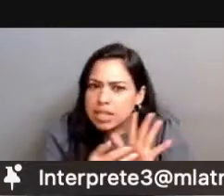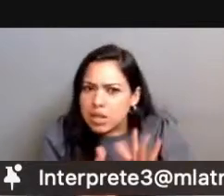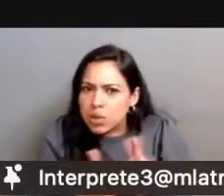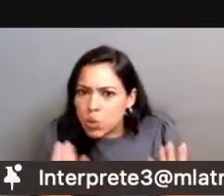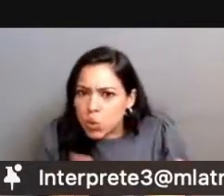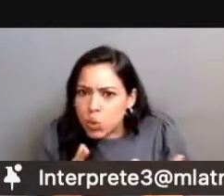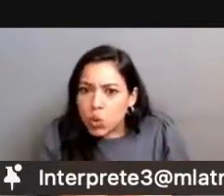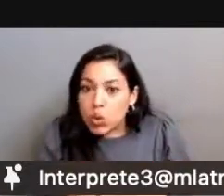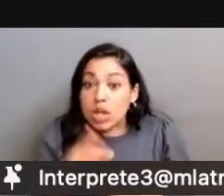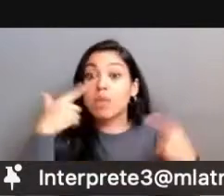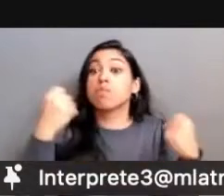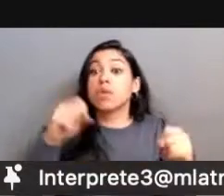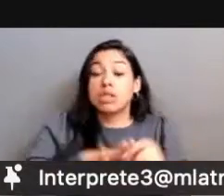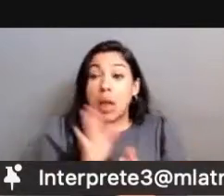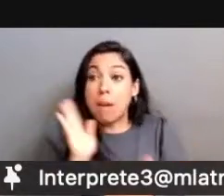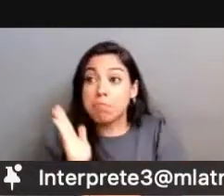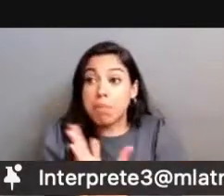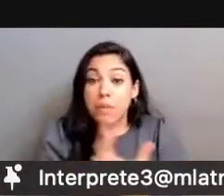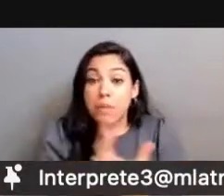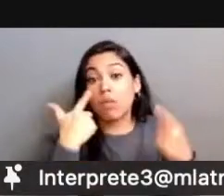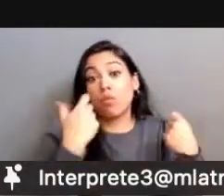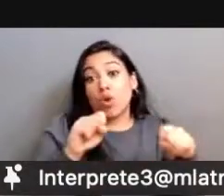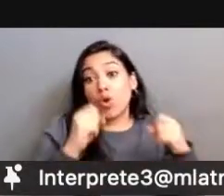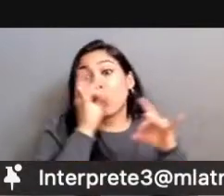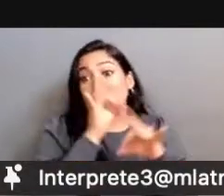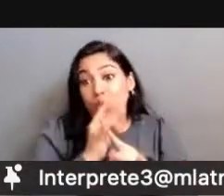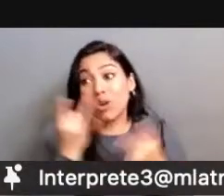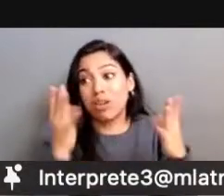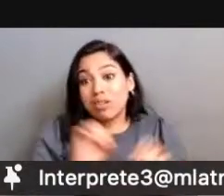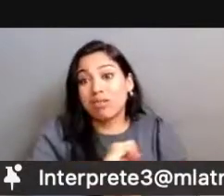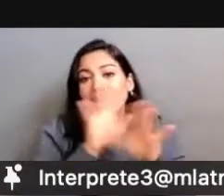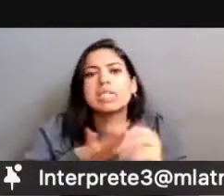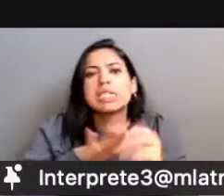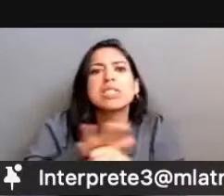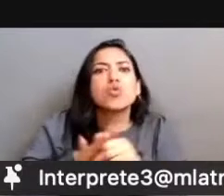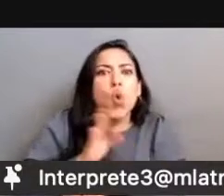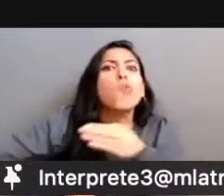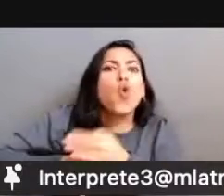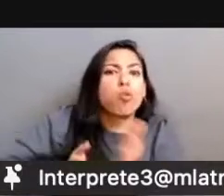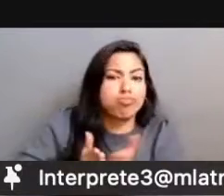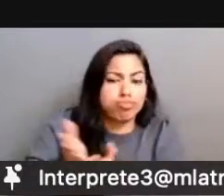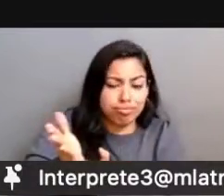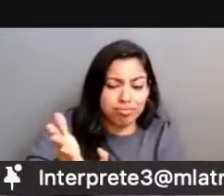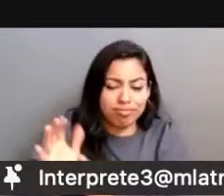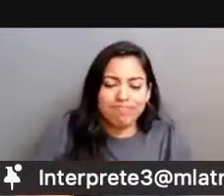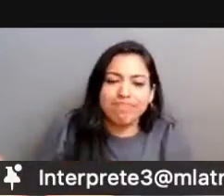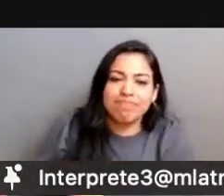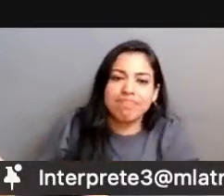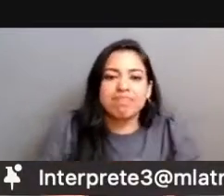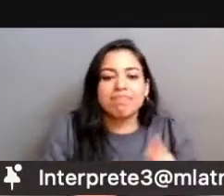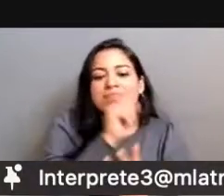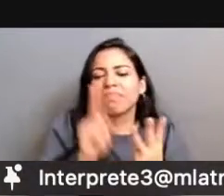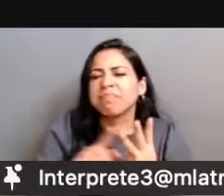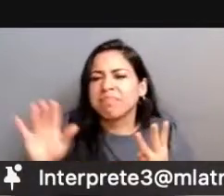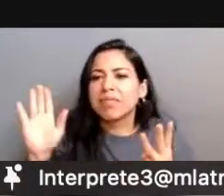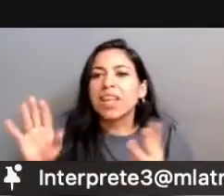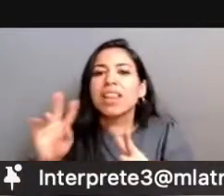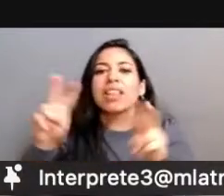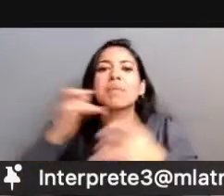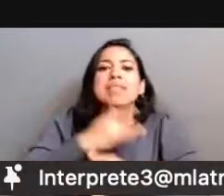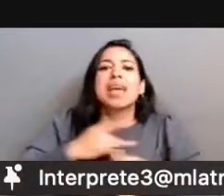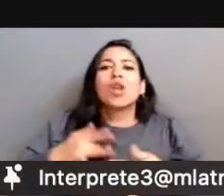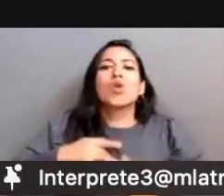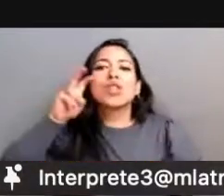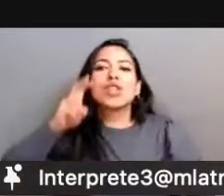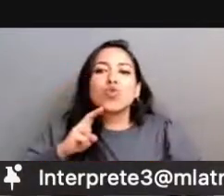they are to be taken into account and to worry about because this situation continues happening. In terms of